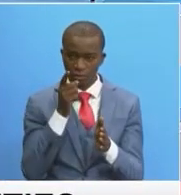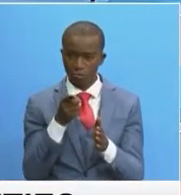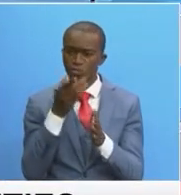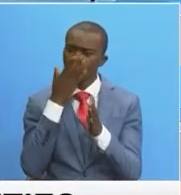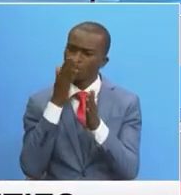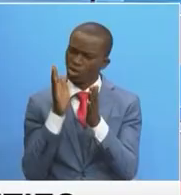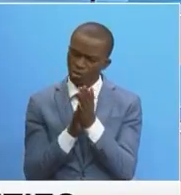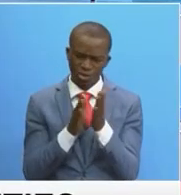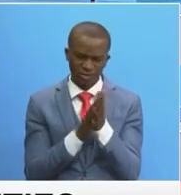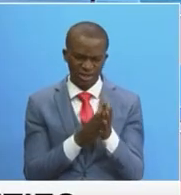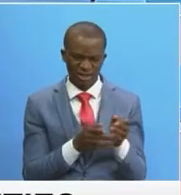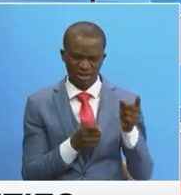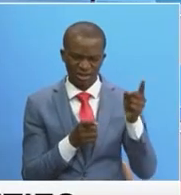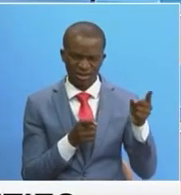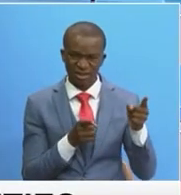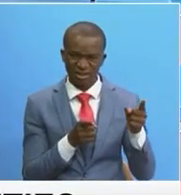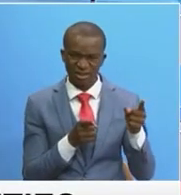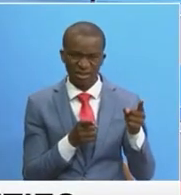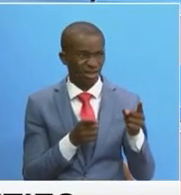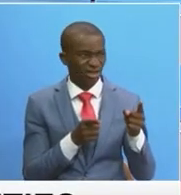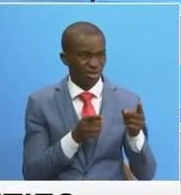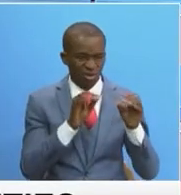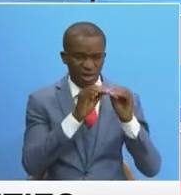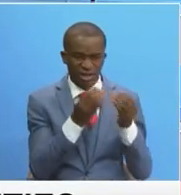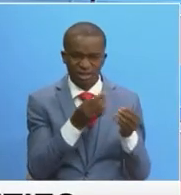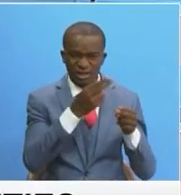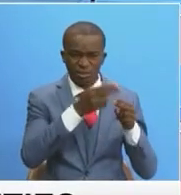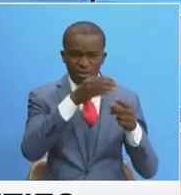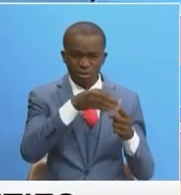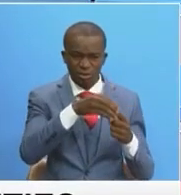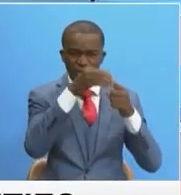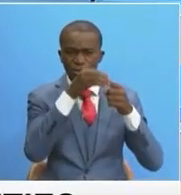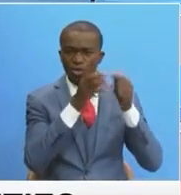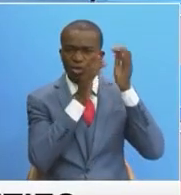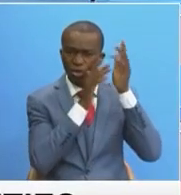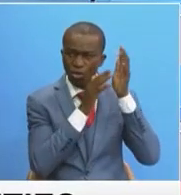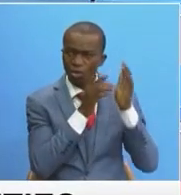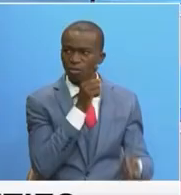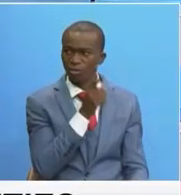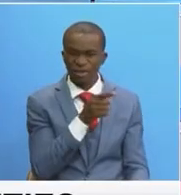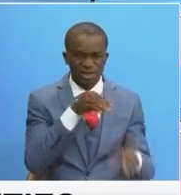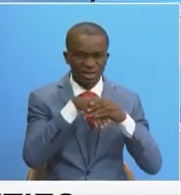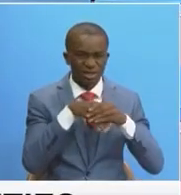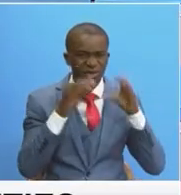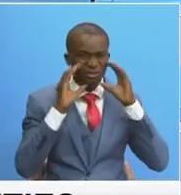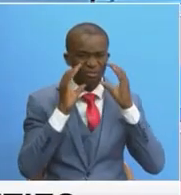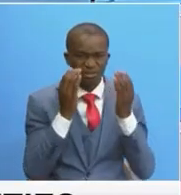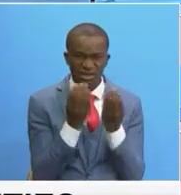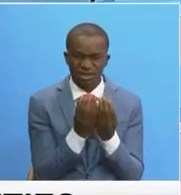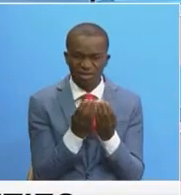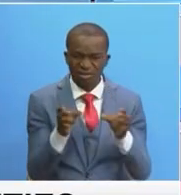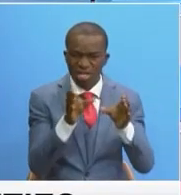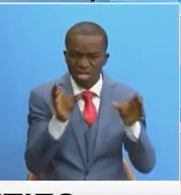Hope Network for improving the lives of children with intellectual disabilities in Mandevu constituency in